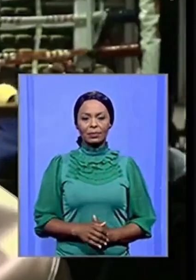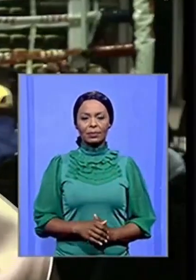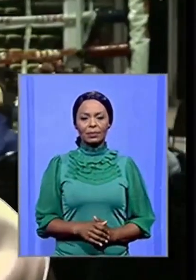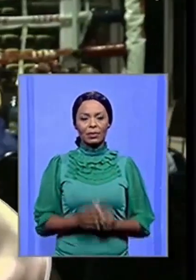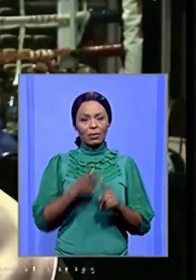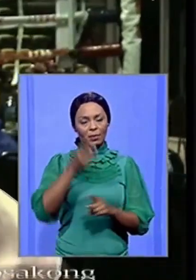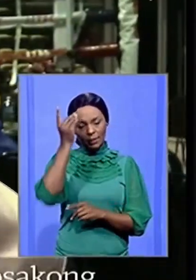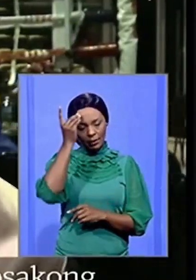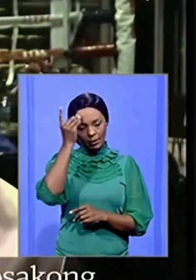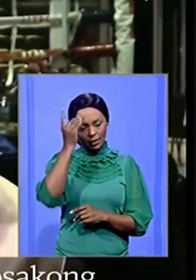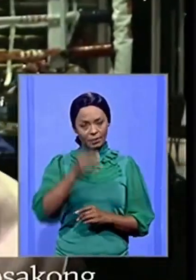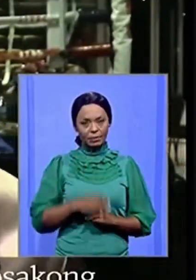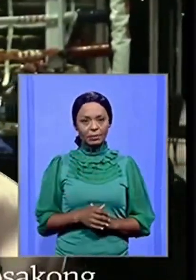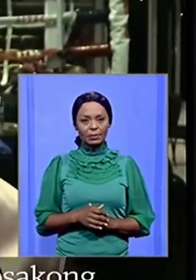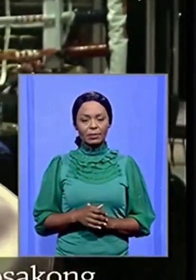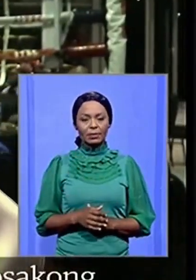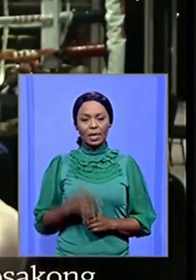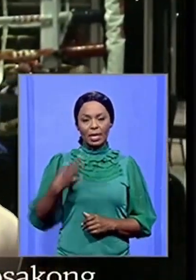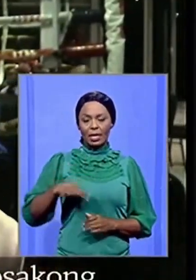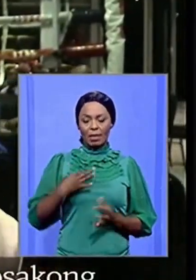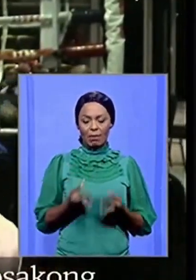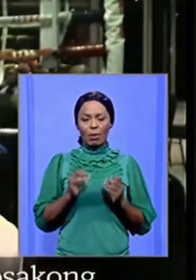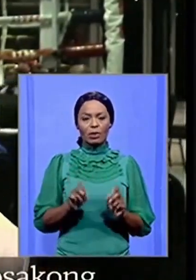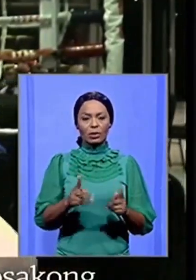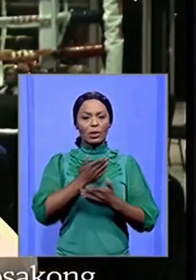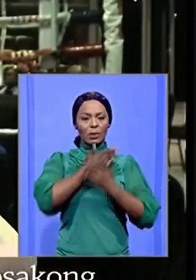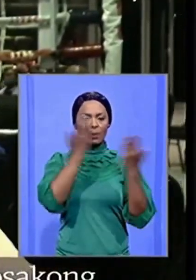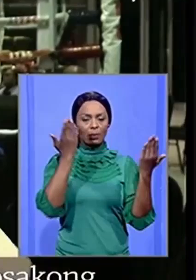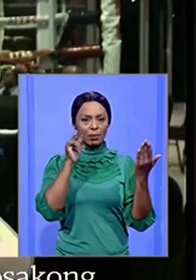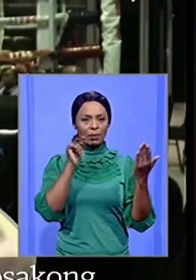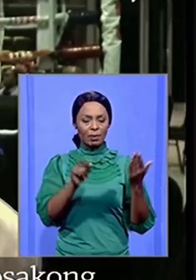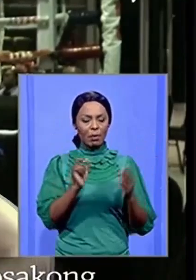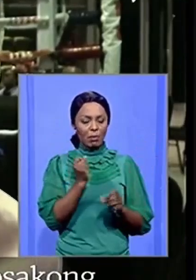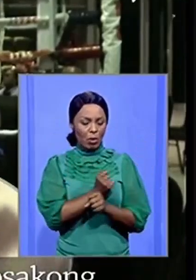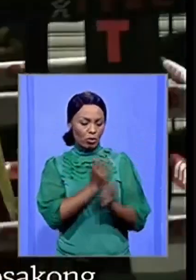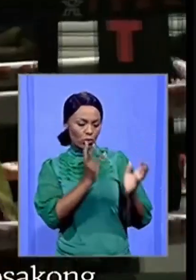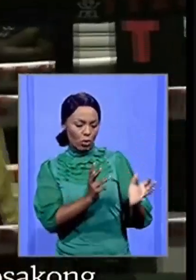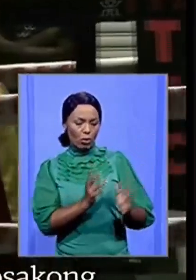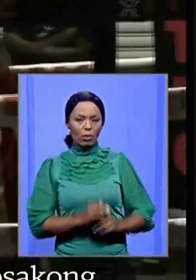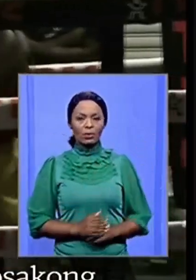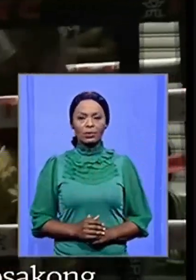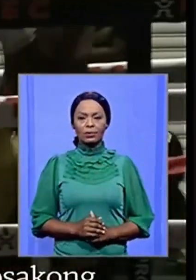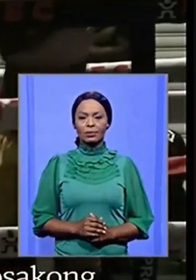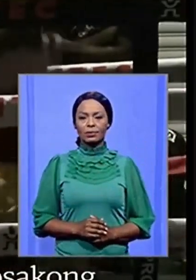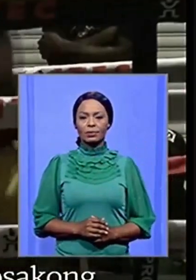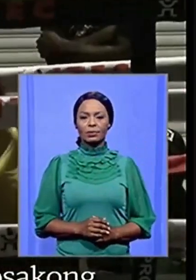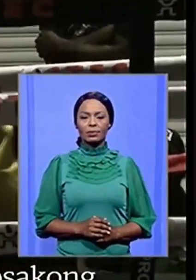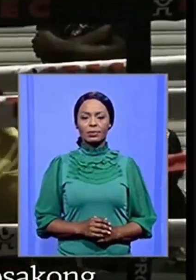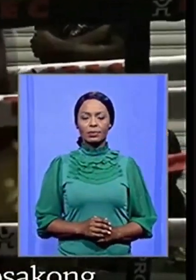Rona banyana basetsana ha re kry di-opportunity tse di tshwanang le tse nako every time.